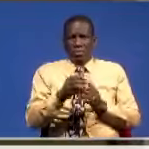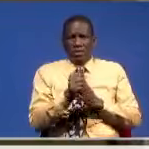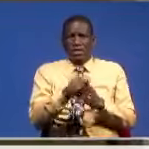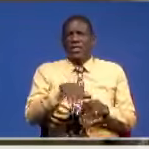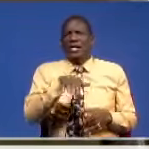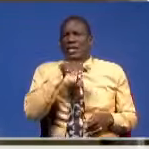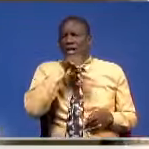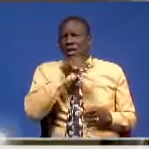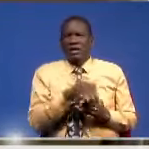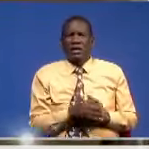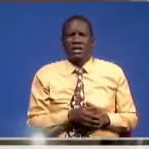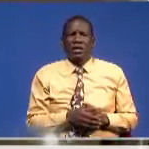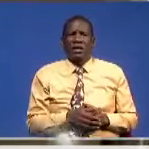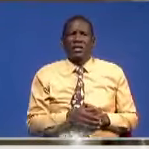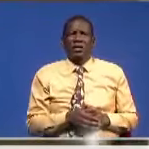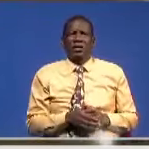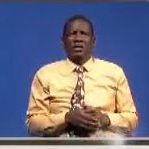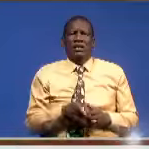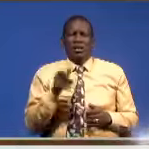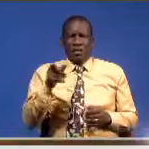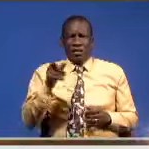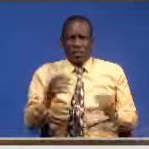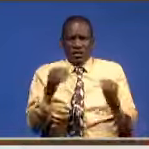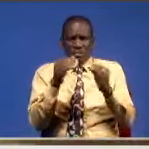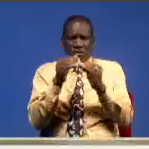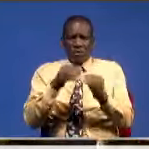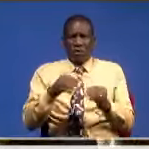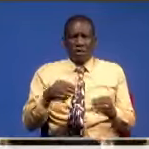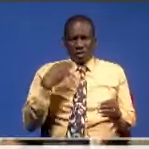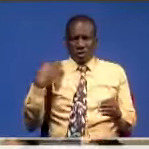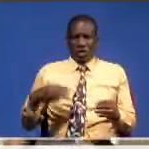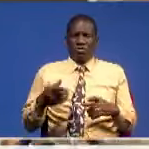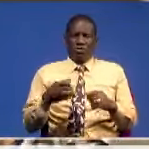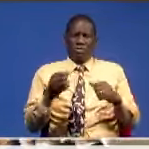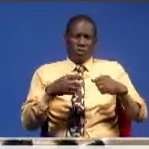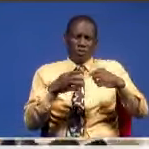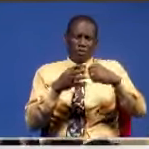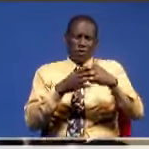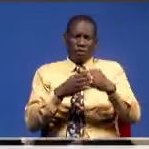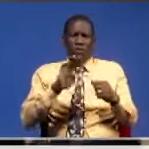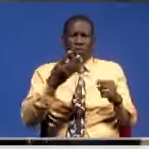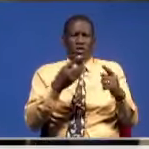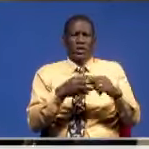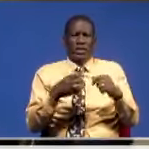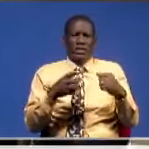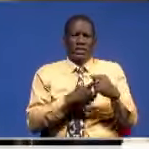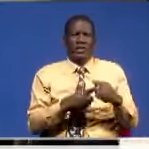Raila Odinga. The summit will take place in Beijing from September 4th to the 6th.